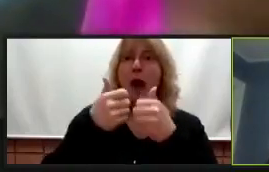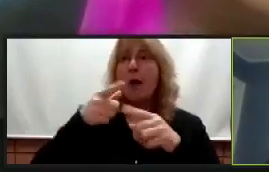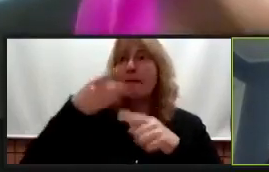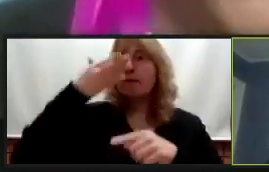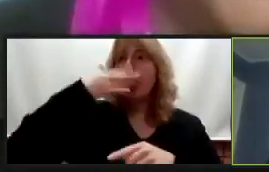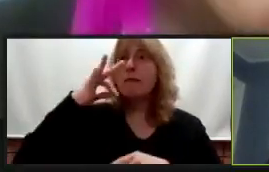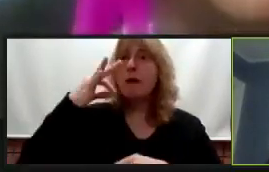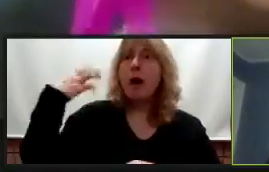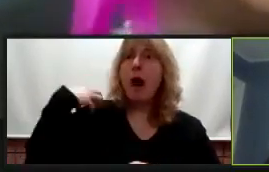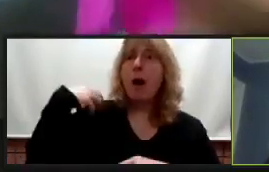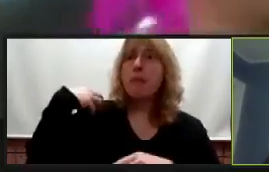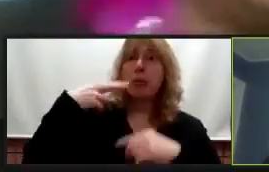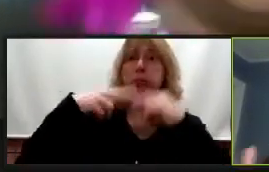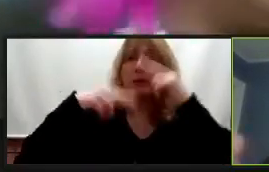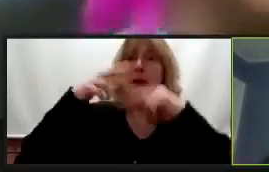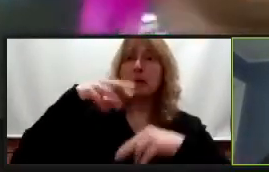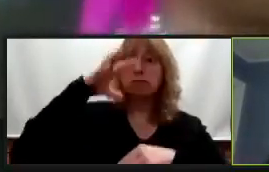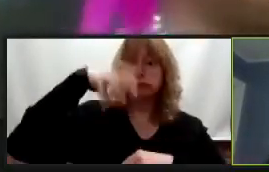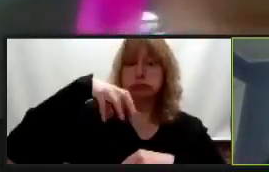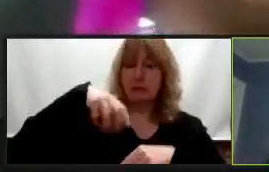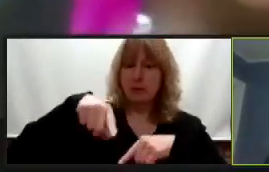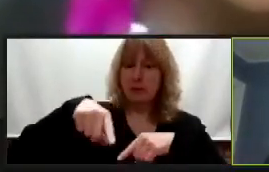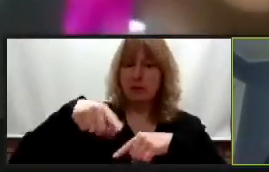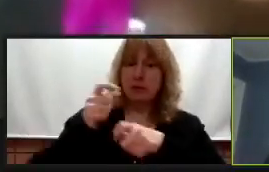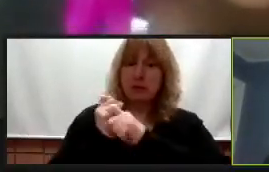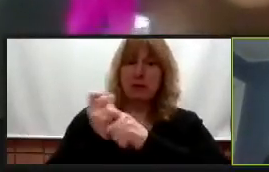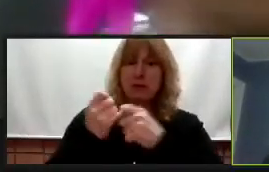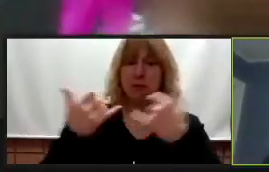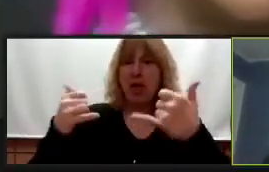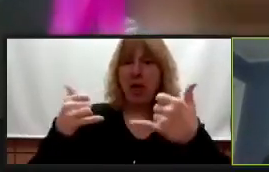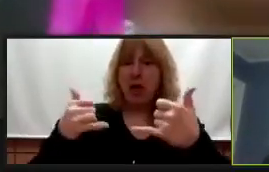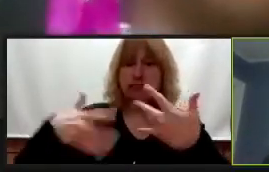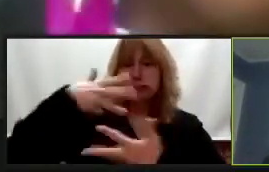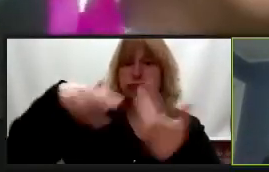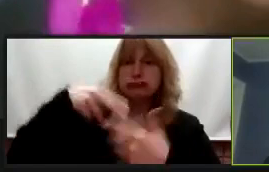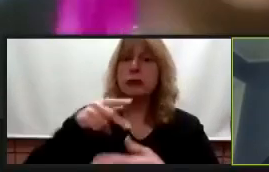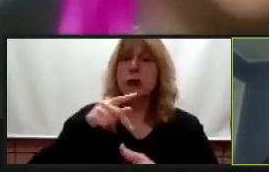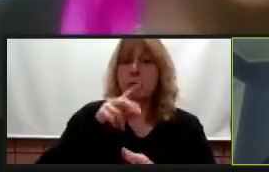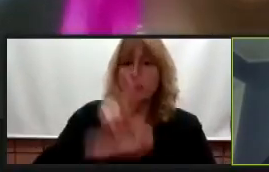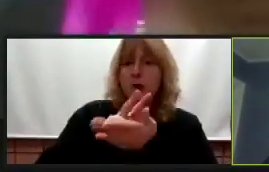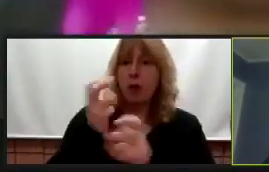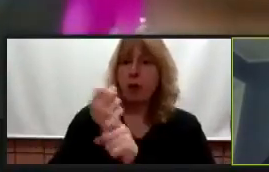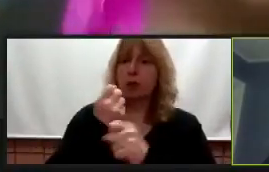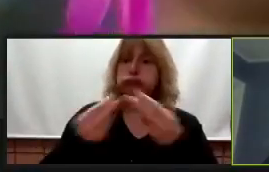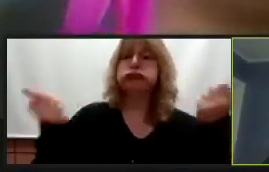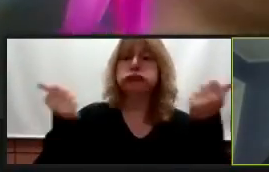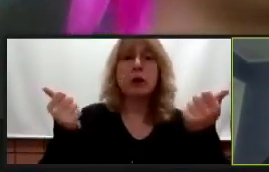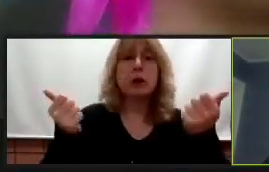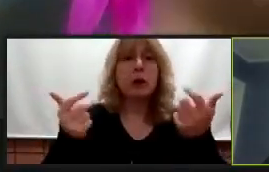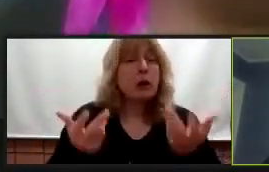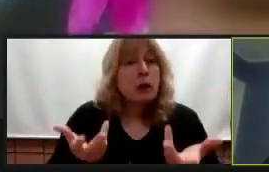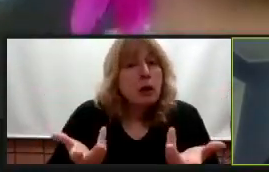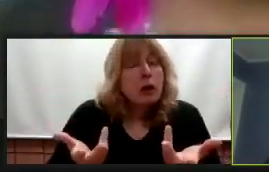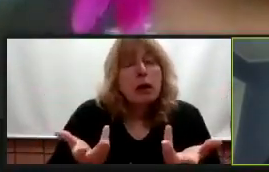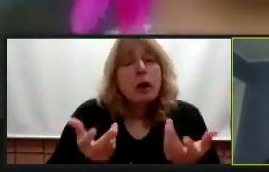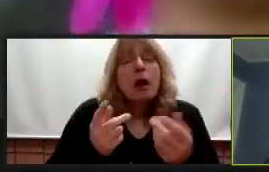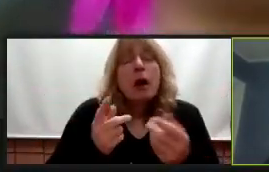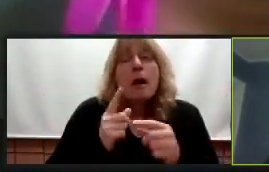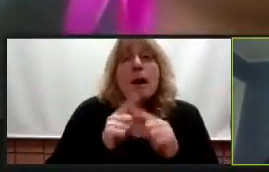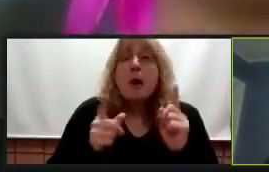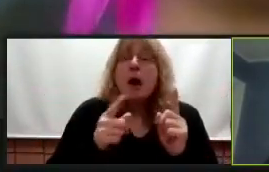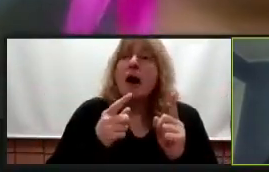want to do to resolve your differences. But I've always said, just don't bring